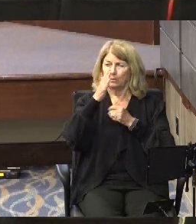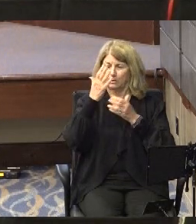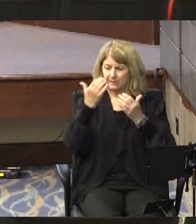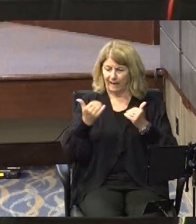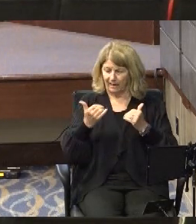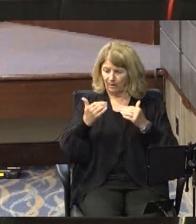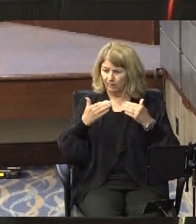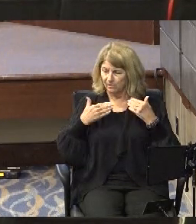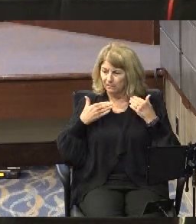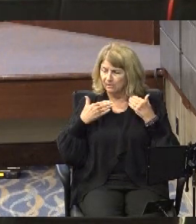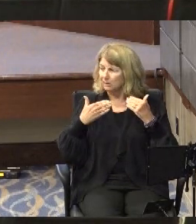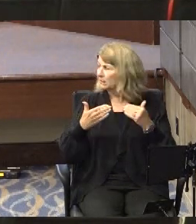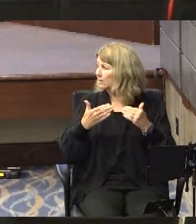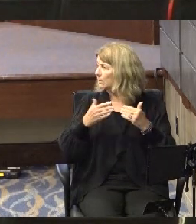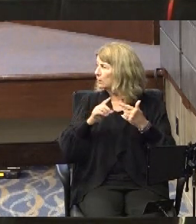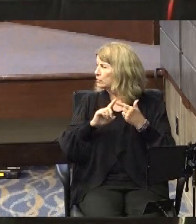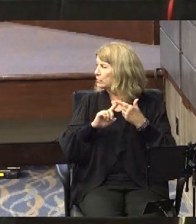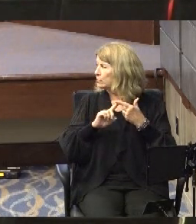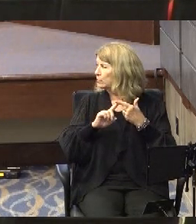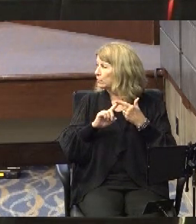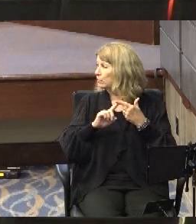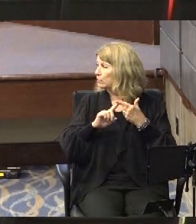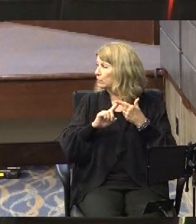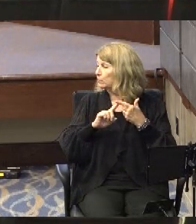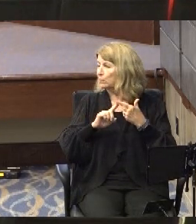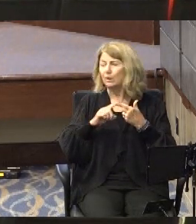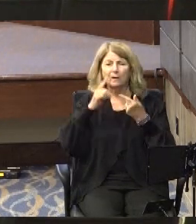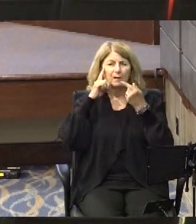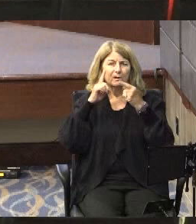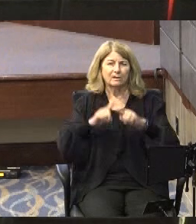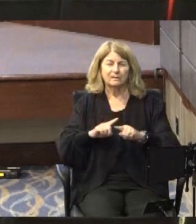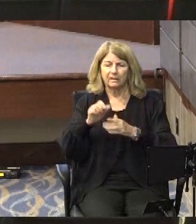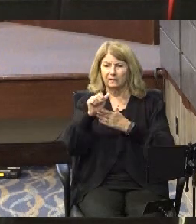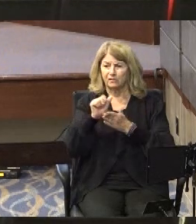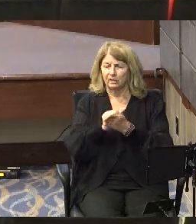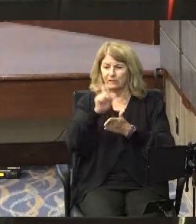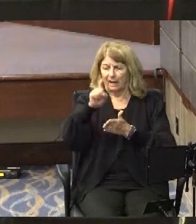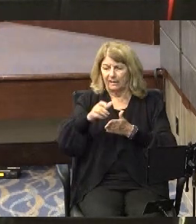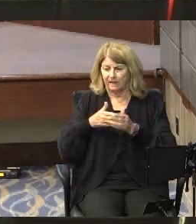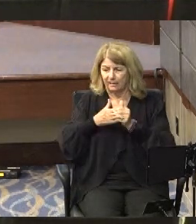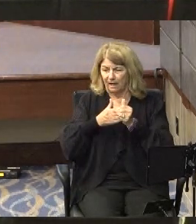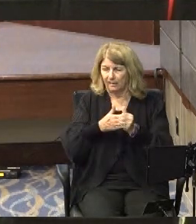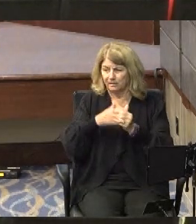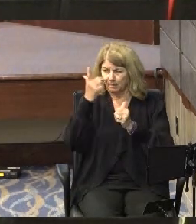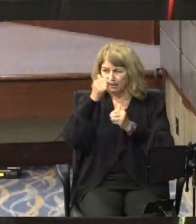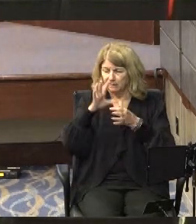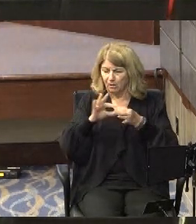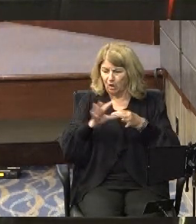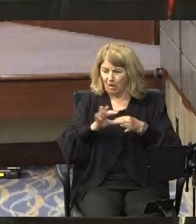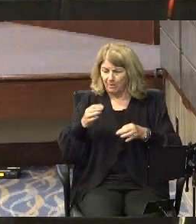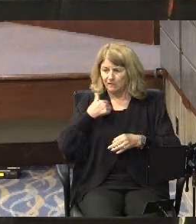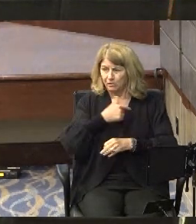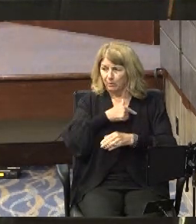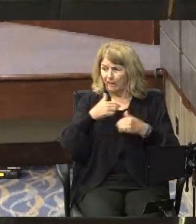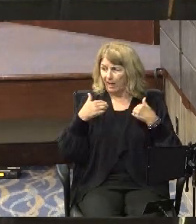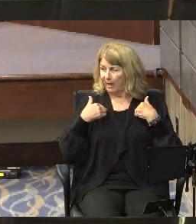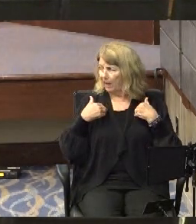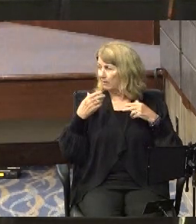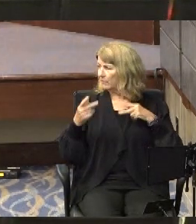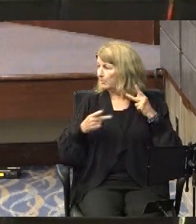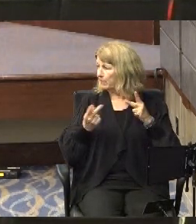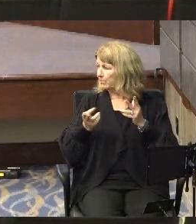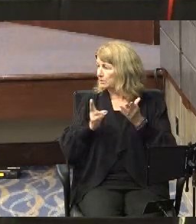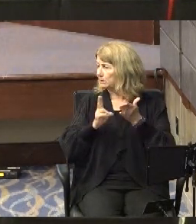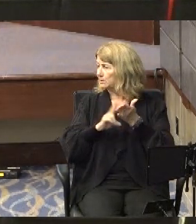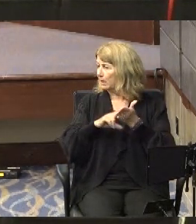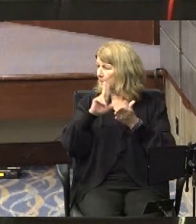move to the consent agenda, and I'm going to need some guidance given the comments that we've got, the folks signed up.